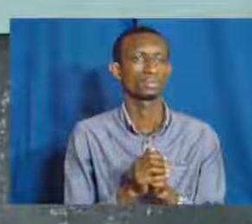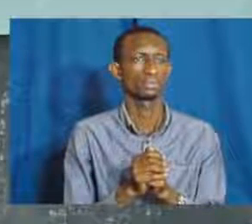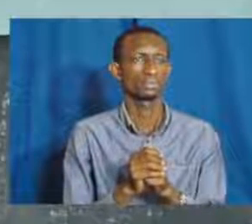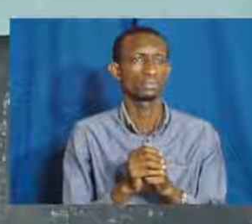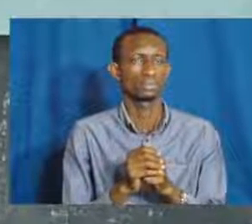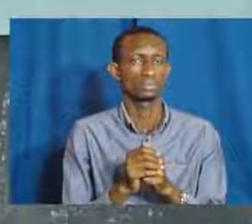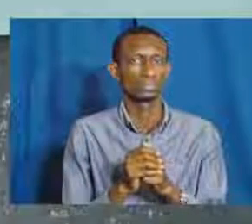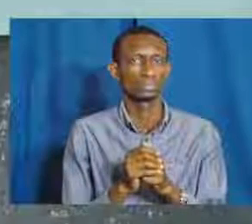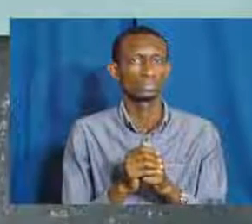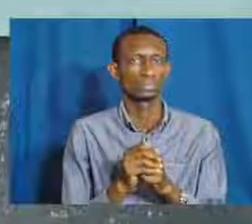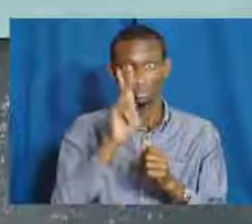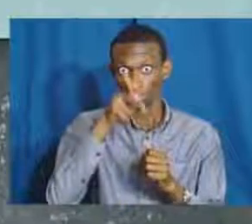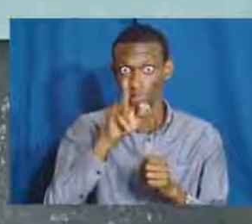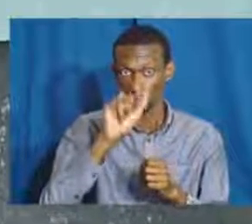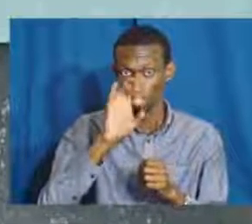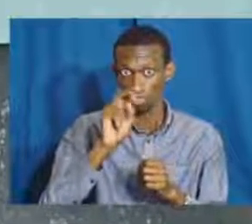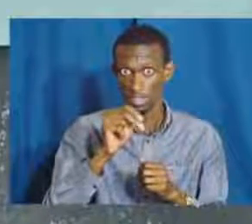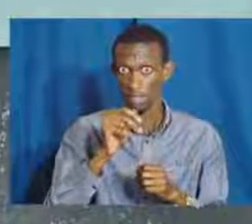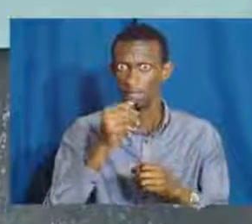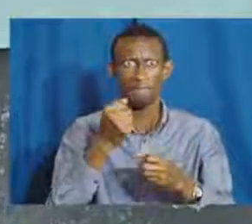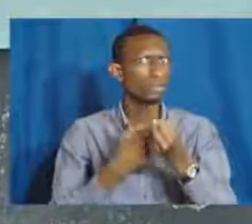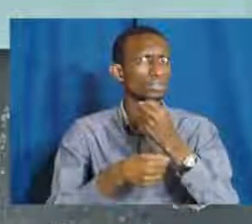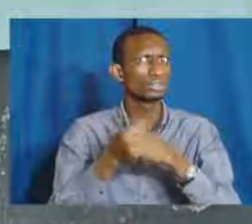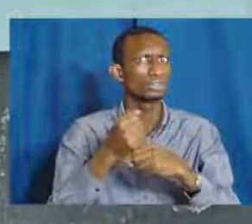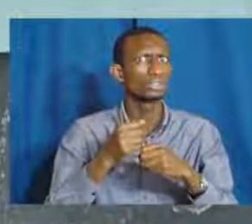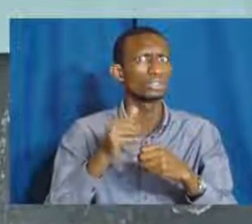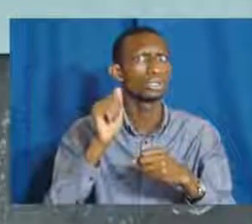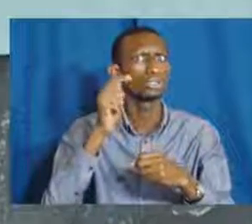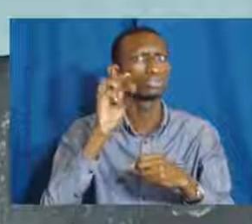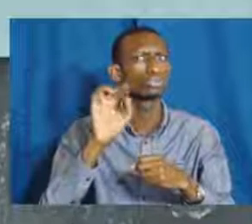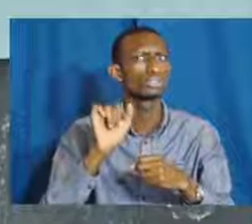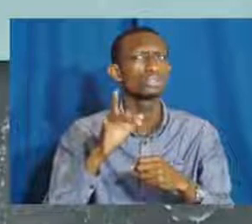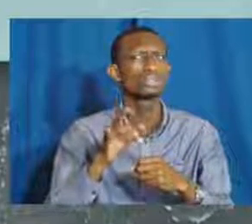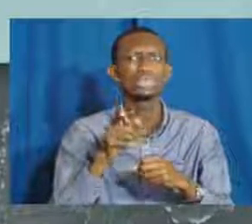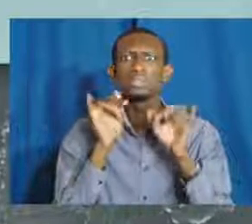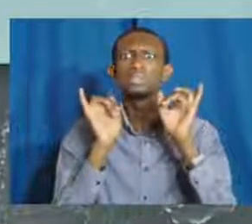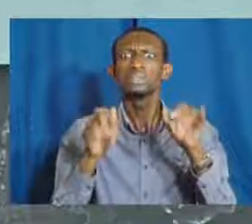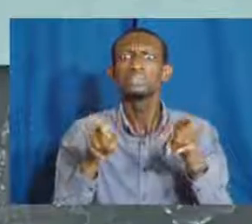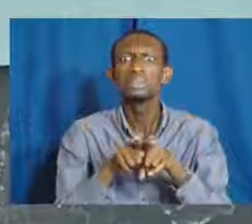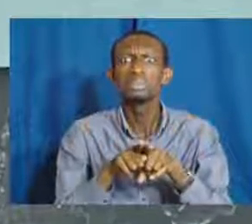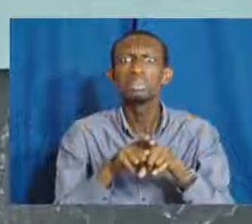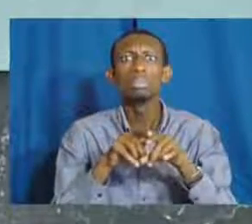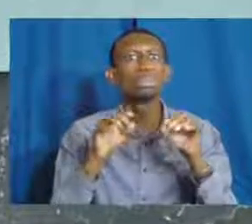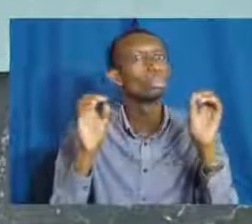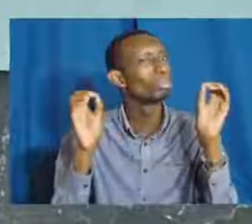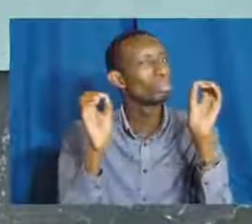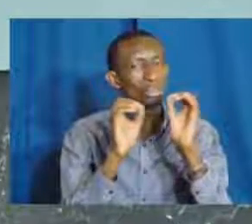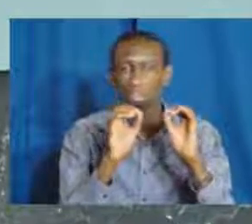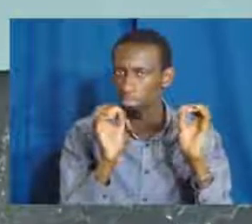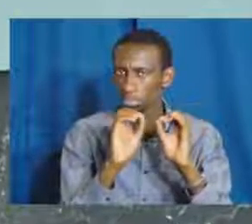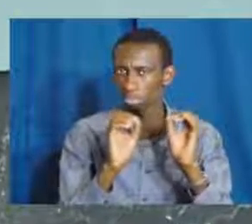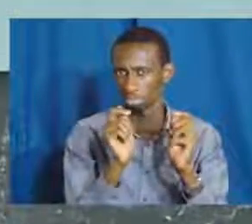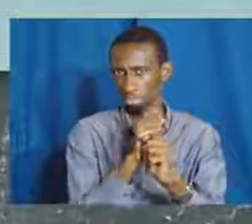increasing atomic mass. But was it maintained? The answer is no, it wasn't maintained. And therefore, that